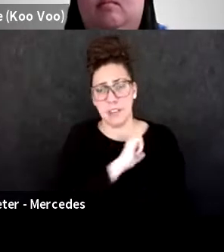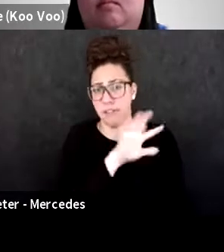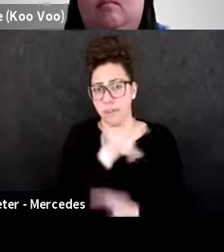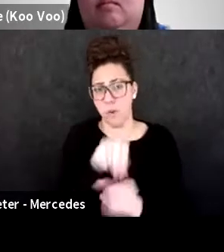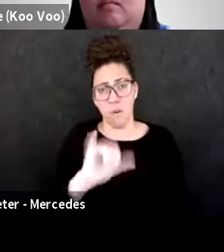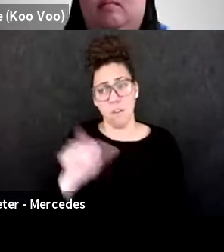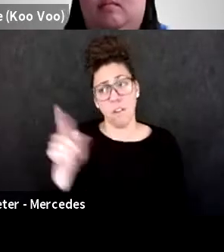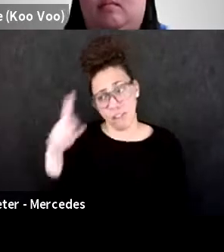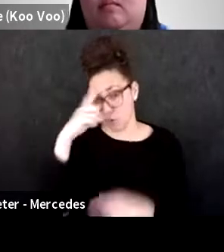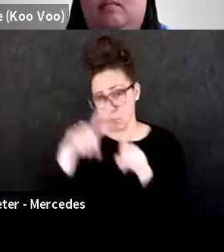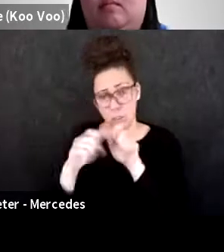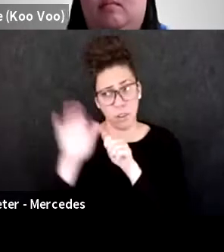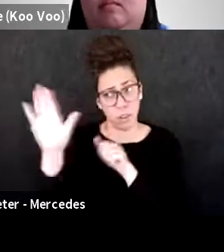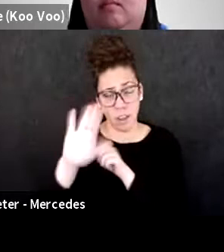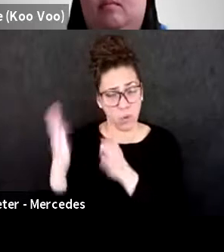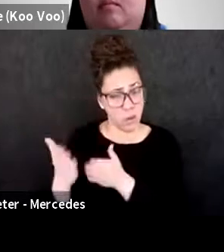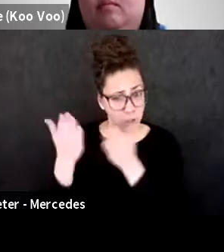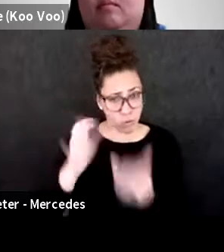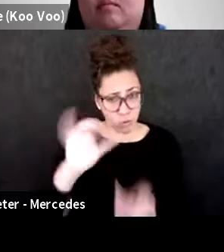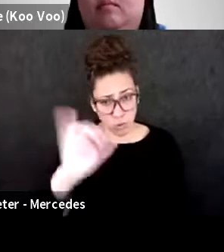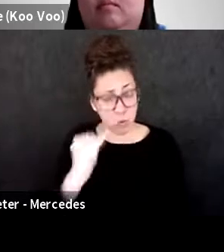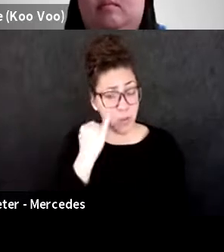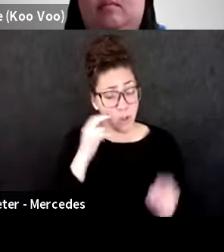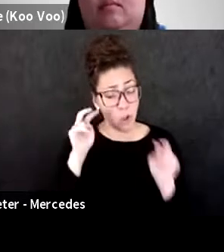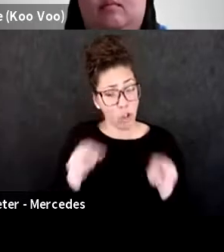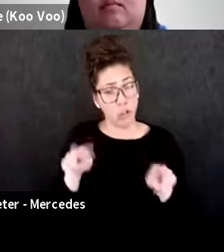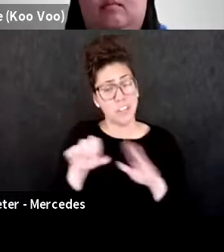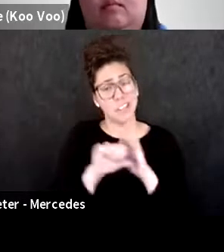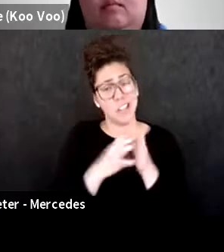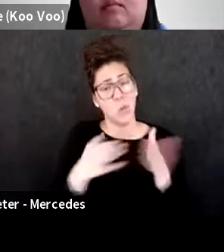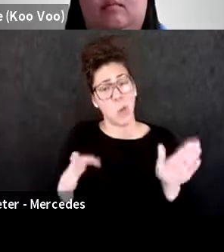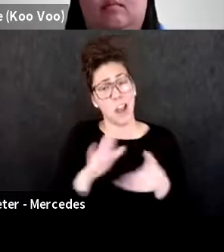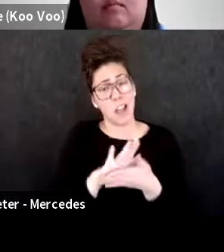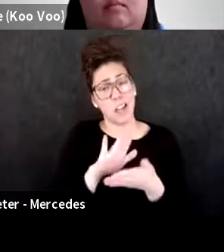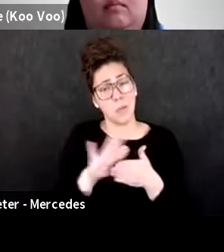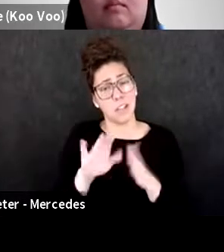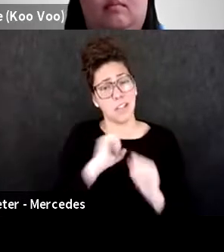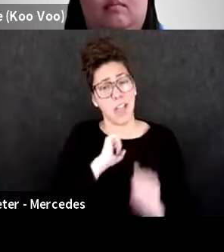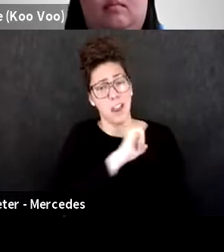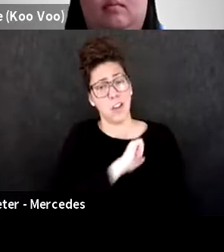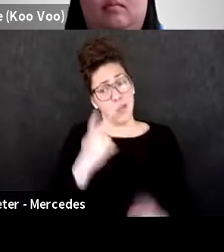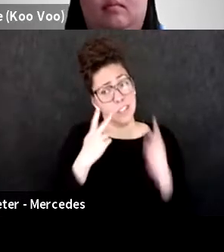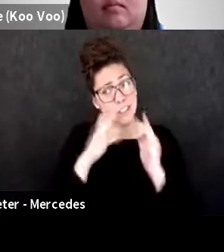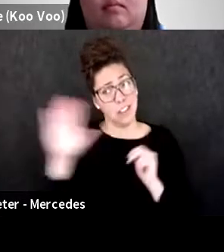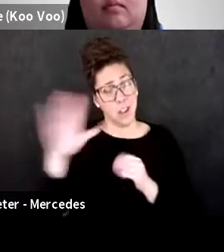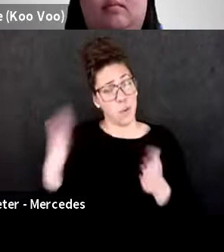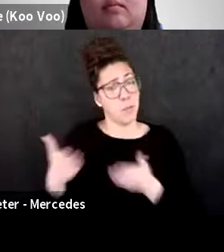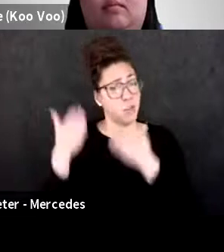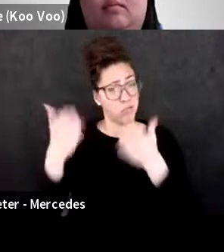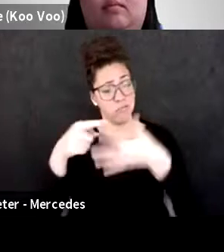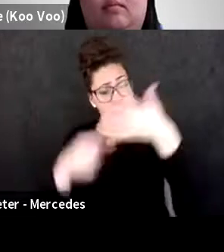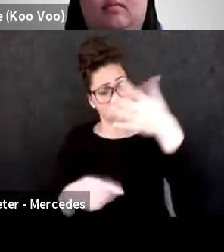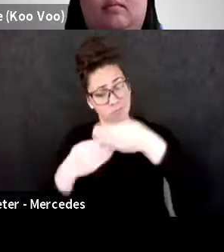agreed and come out with their own recommendations. So if you go to the statewide Academic Senate website, you can see the recommendations they have made